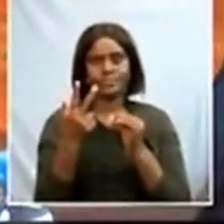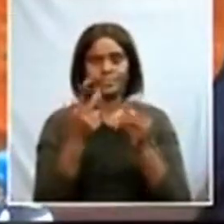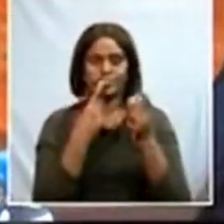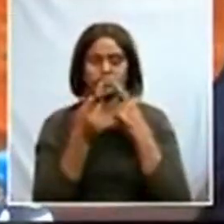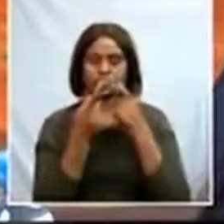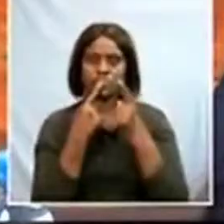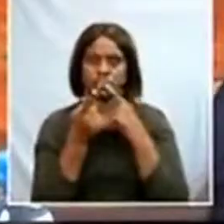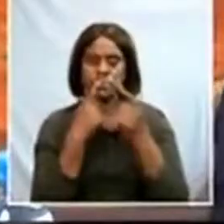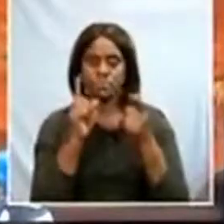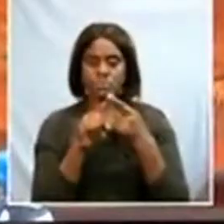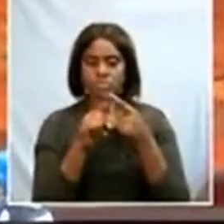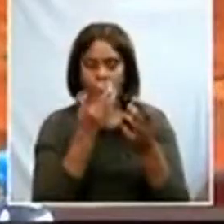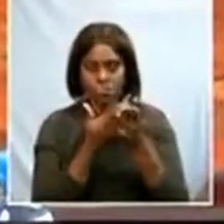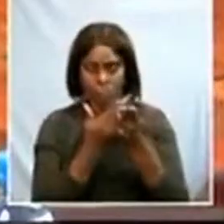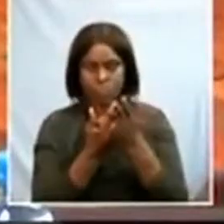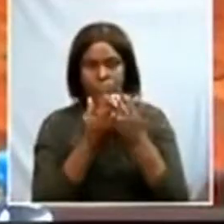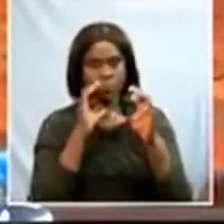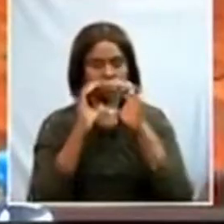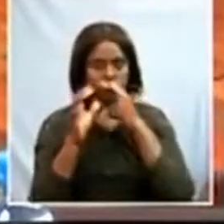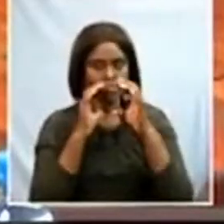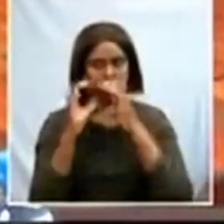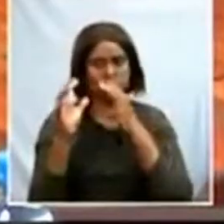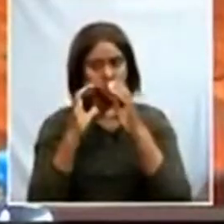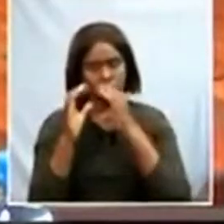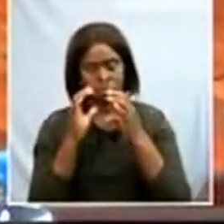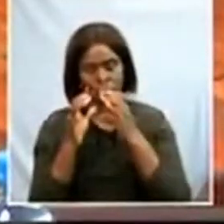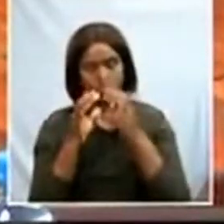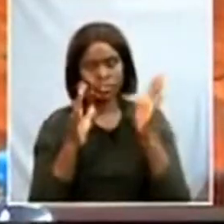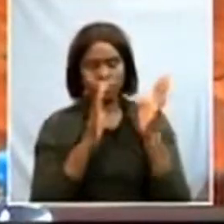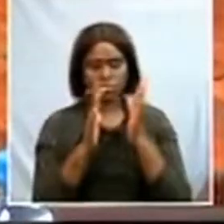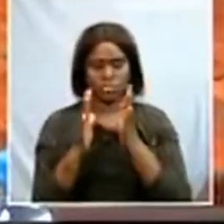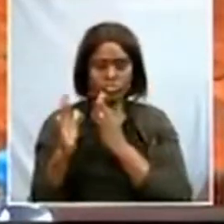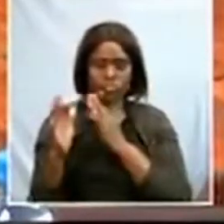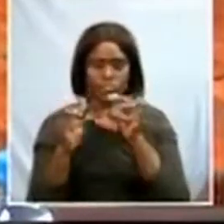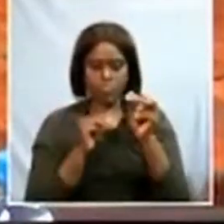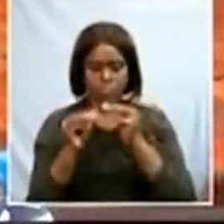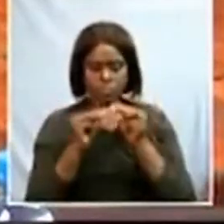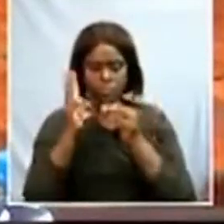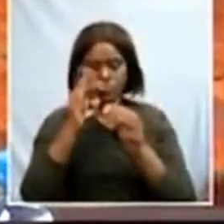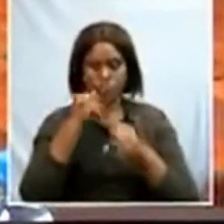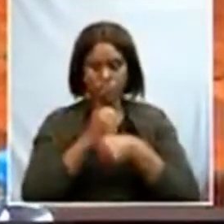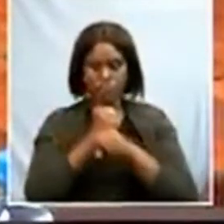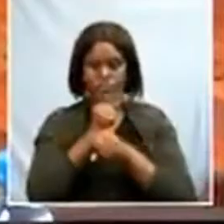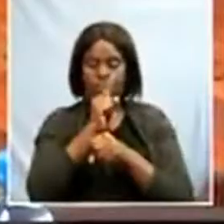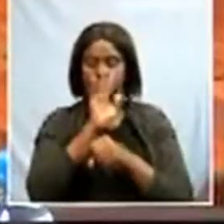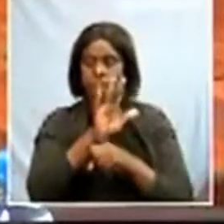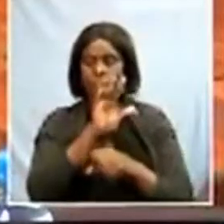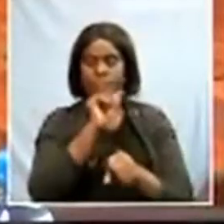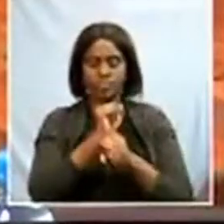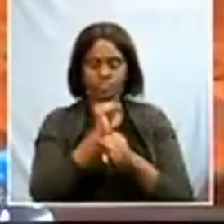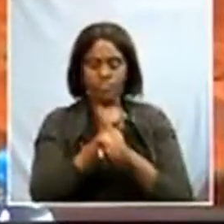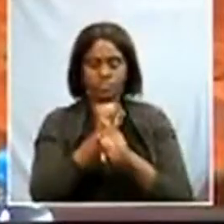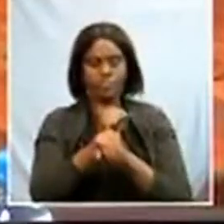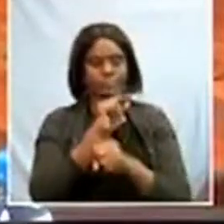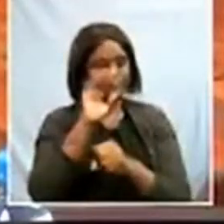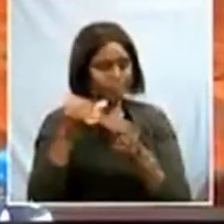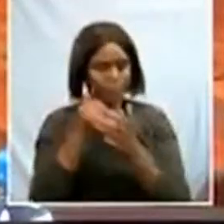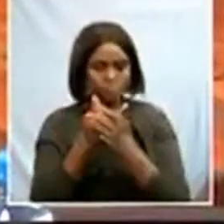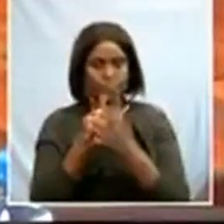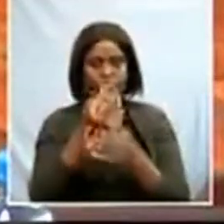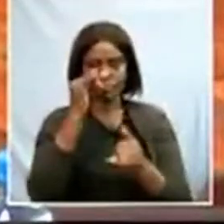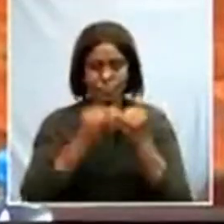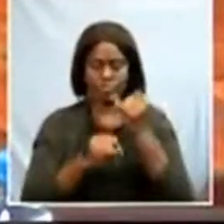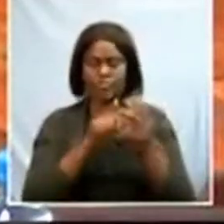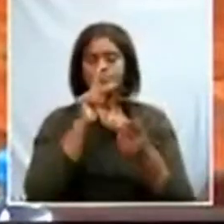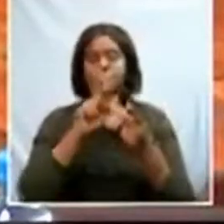to the correspondences. The major measure, management will ensure that the works are always completed on